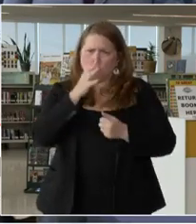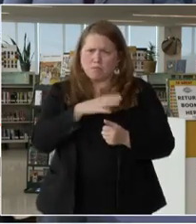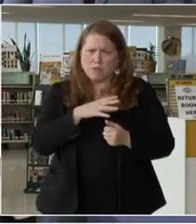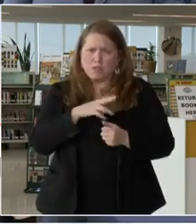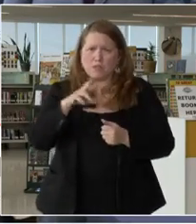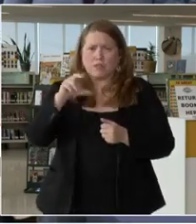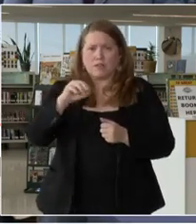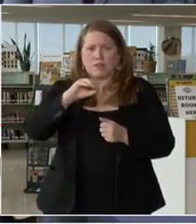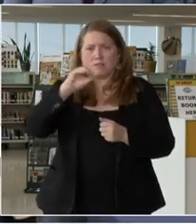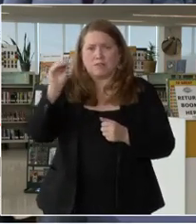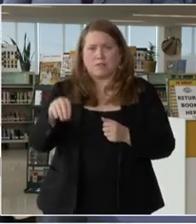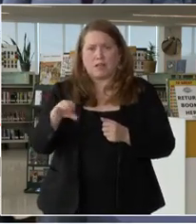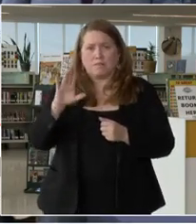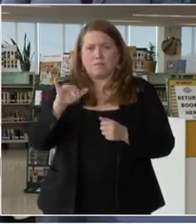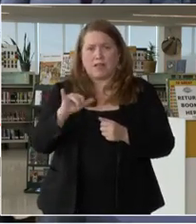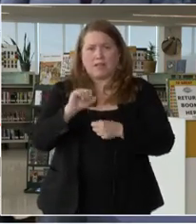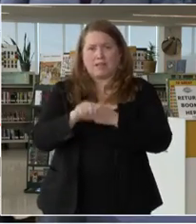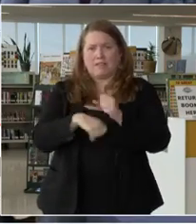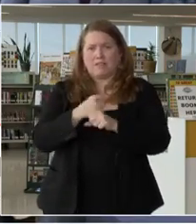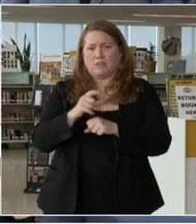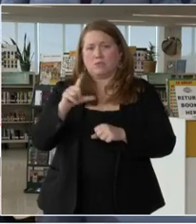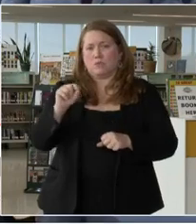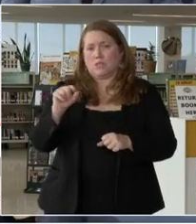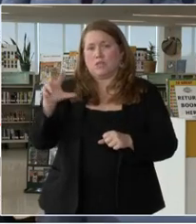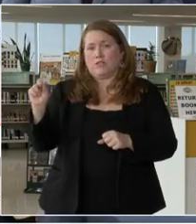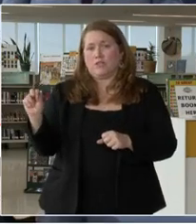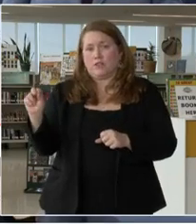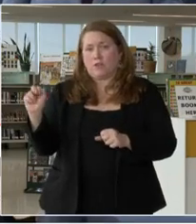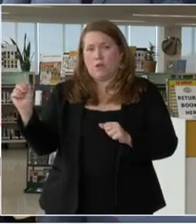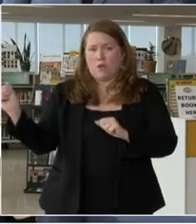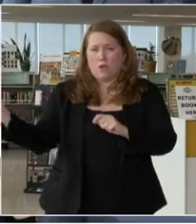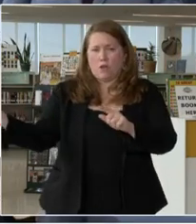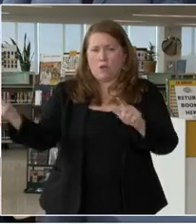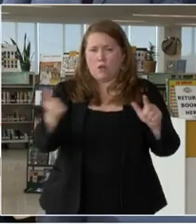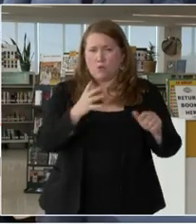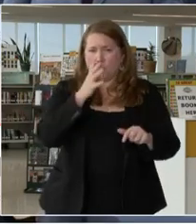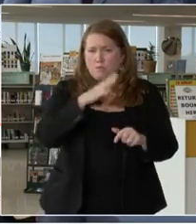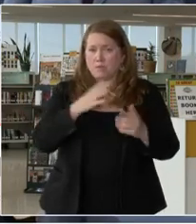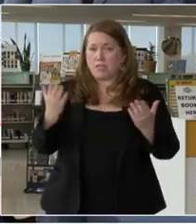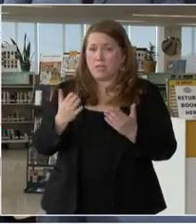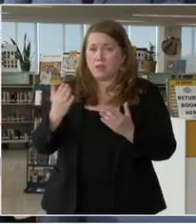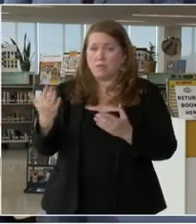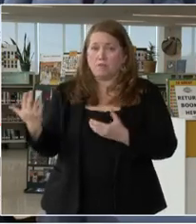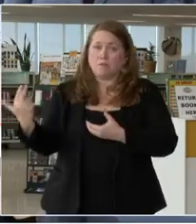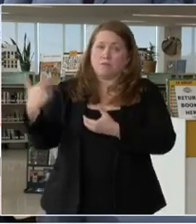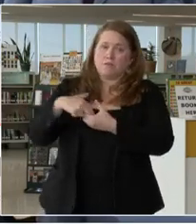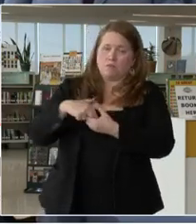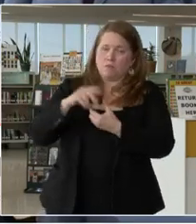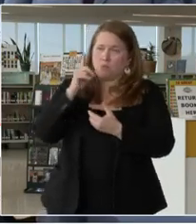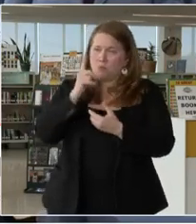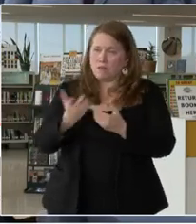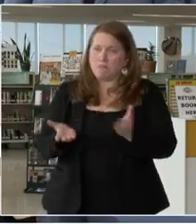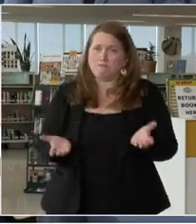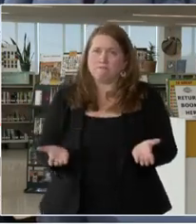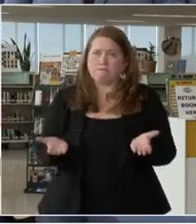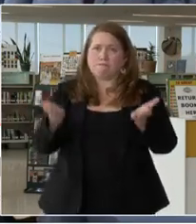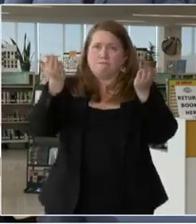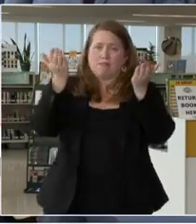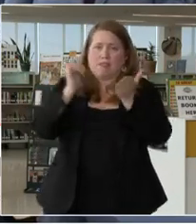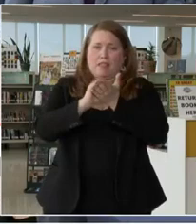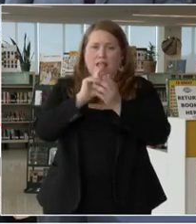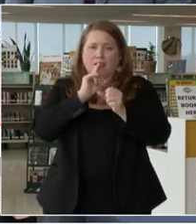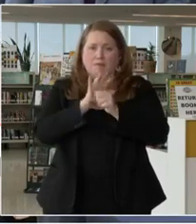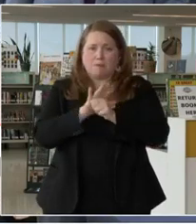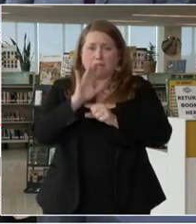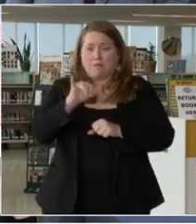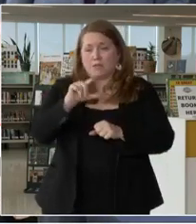2030. And all of you guys, all of these young women here, are part of that commitment to be at 30%. By 2030. So I appreciate you